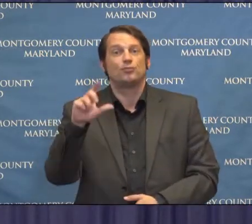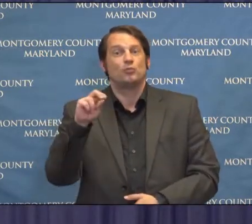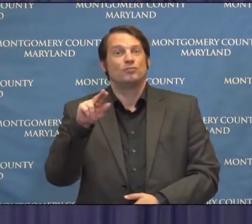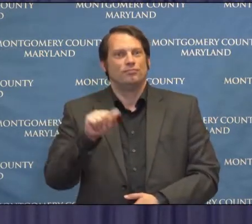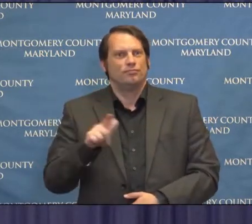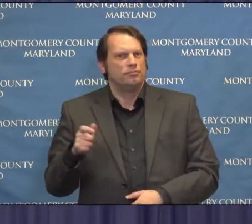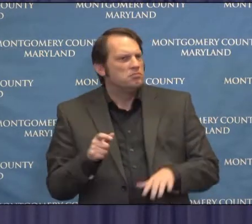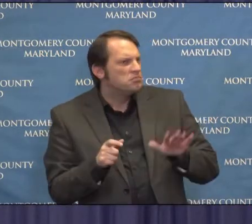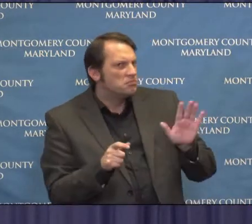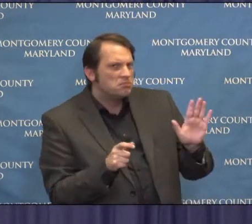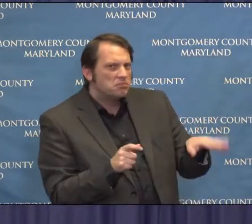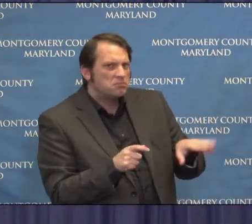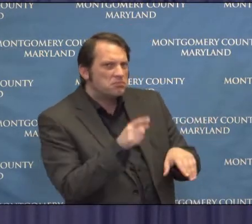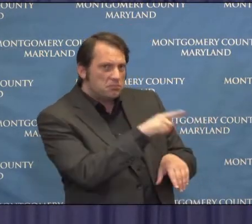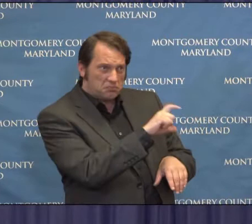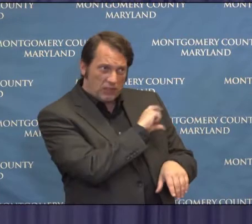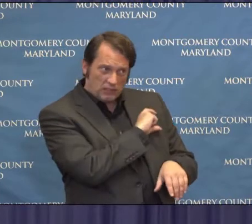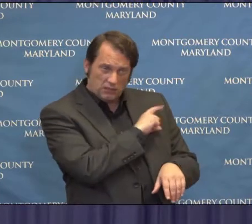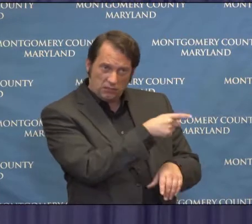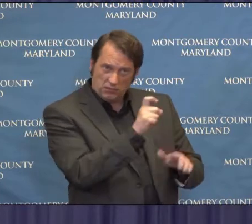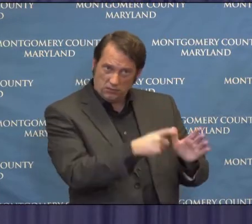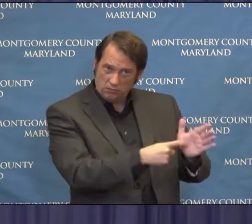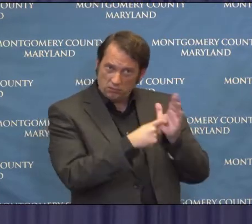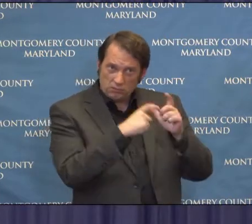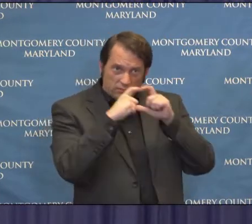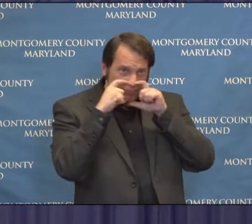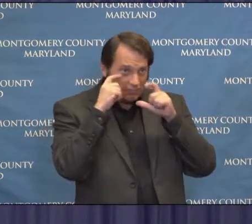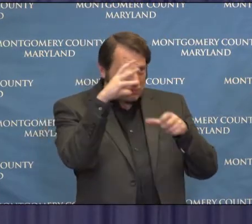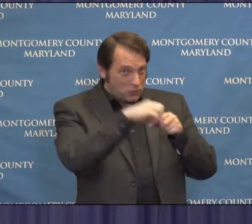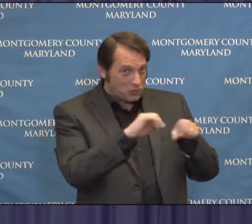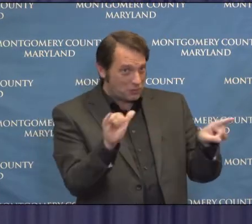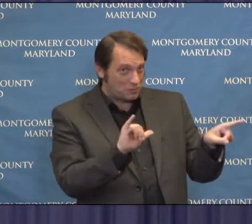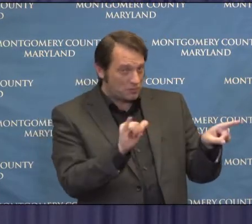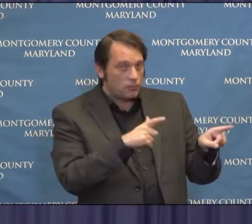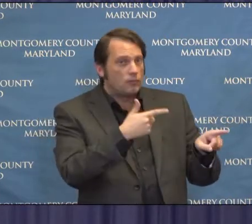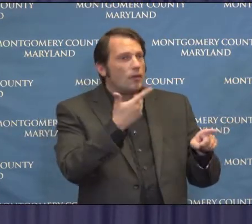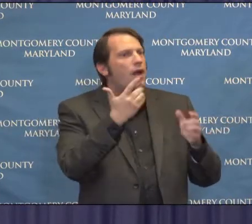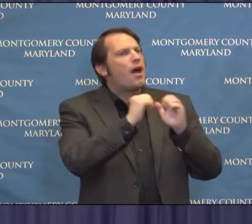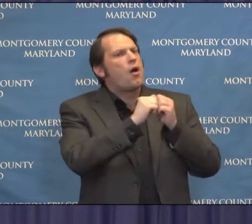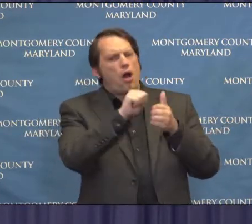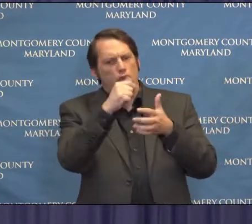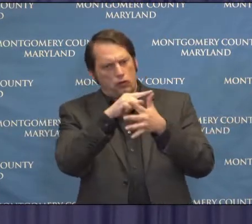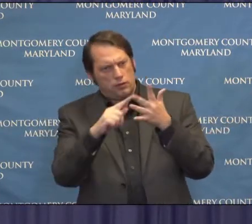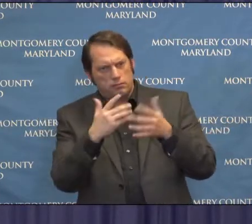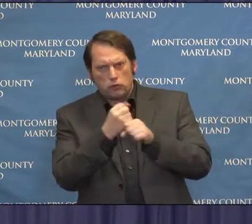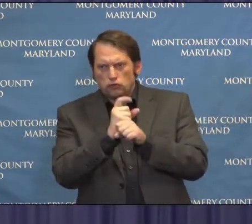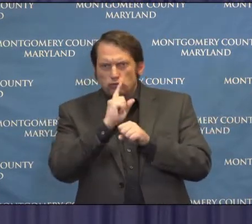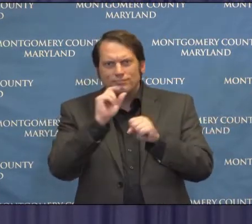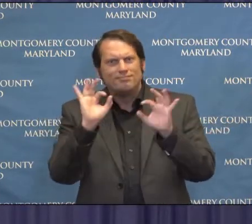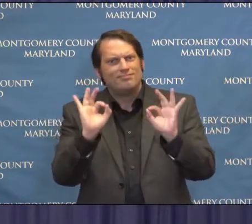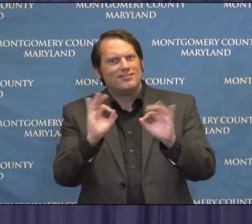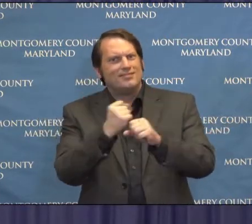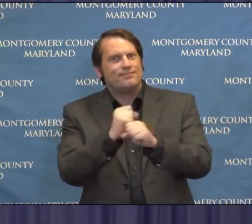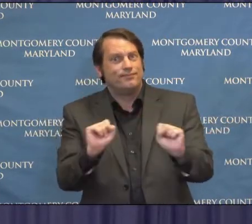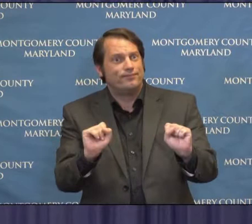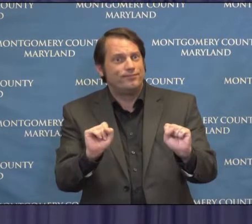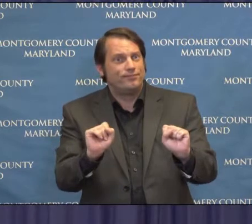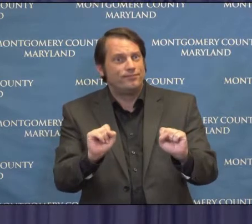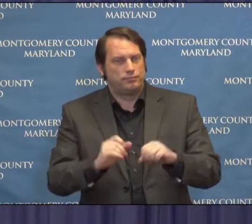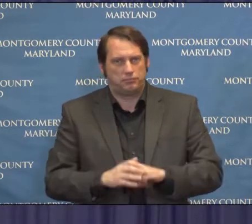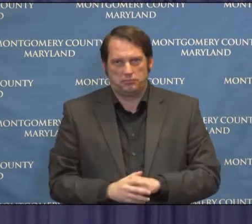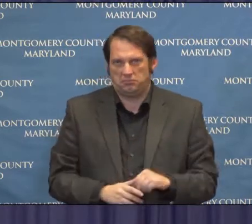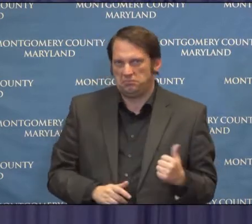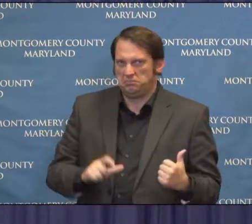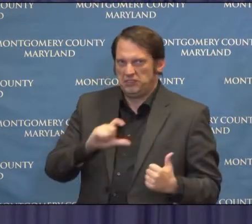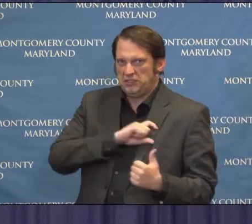required to wear face coverings, and what else is being done to keep them safe? So officers are, we are giving them the ability